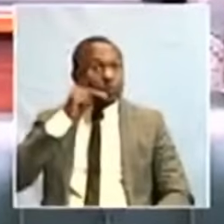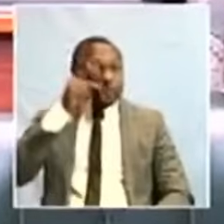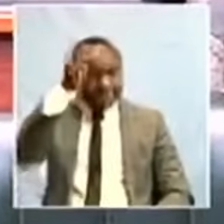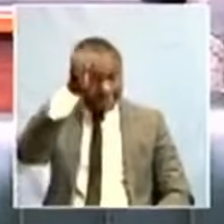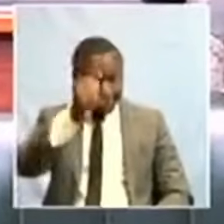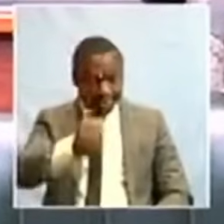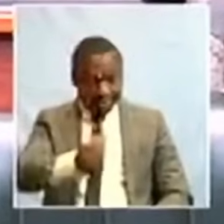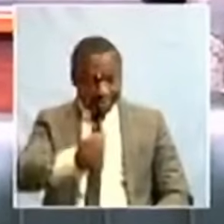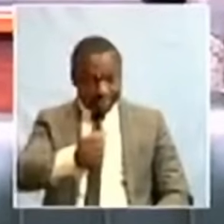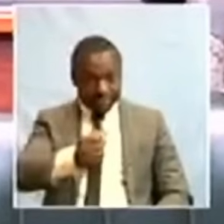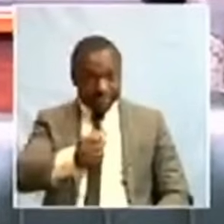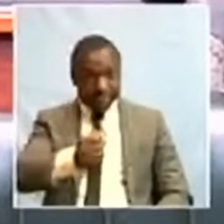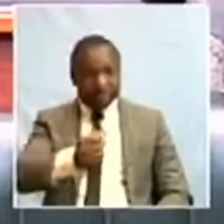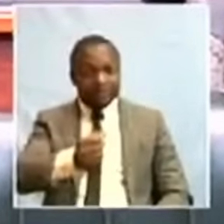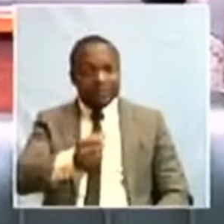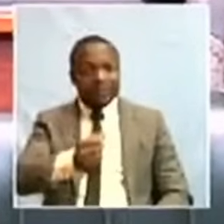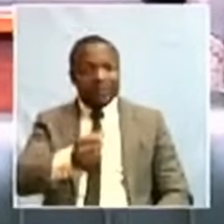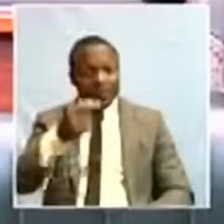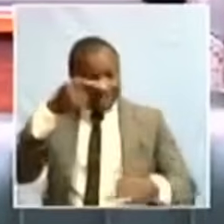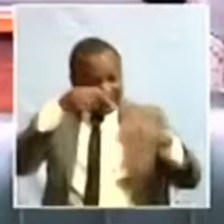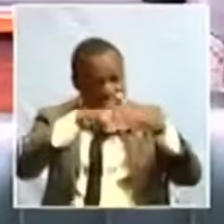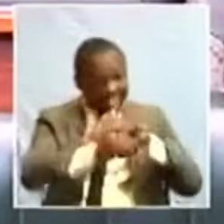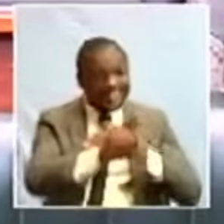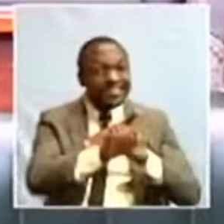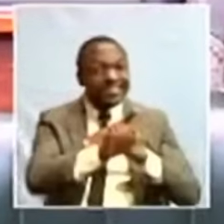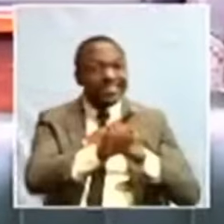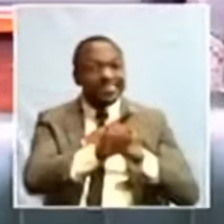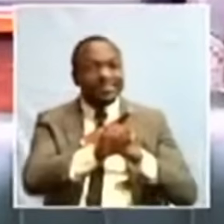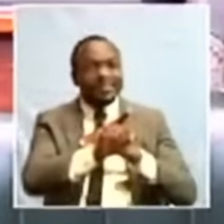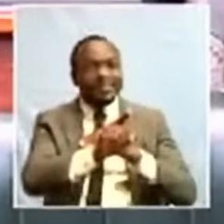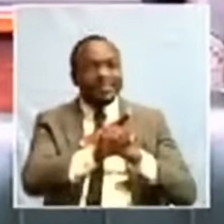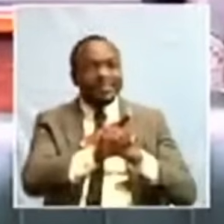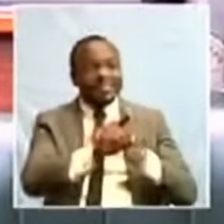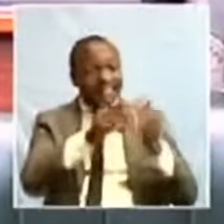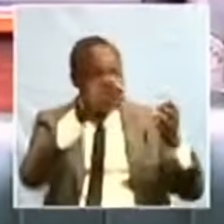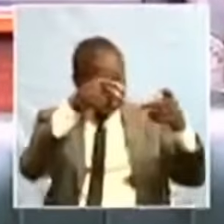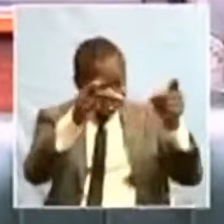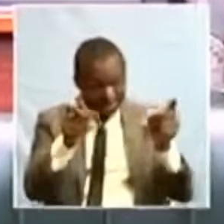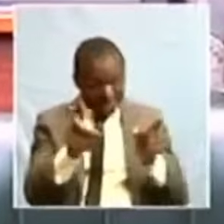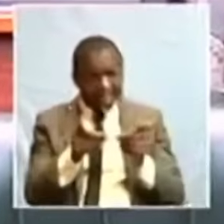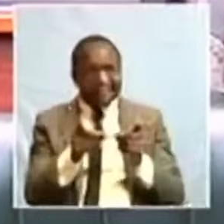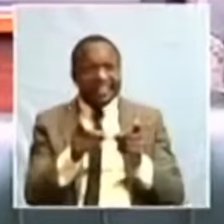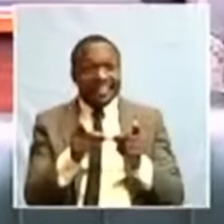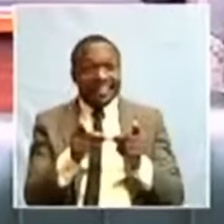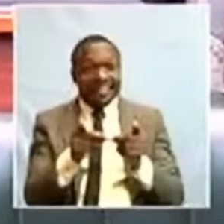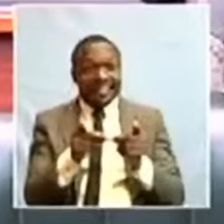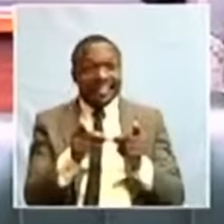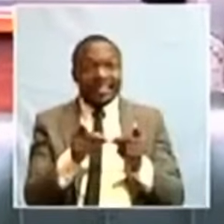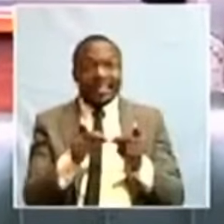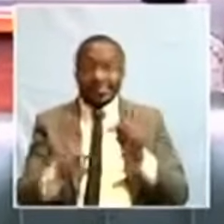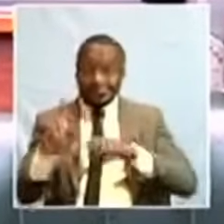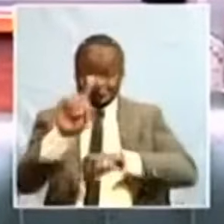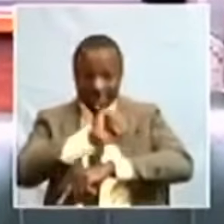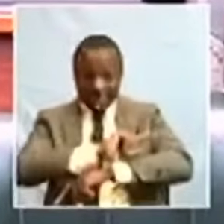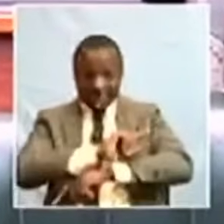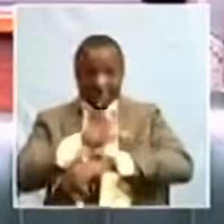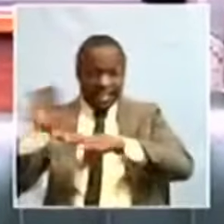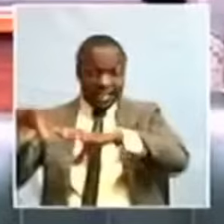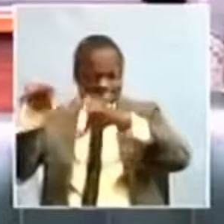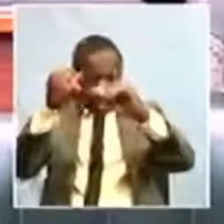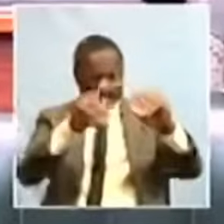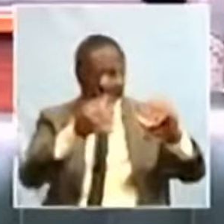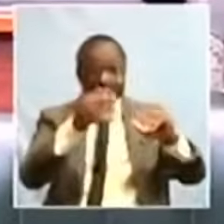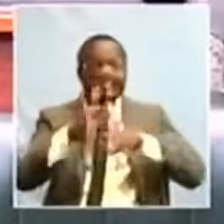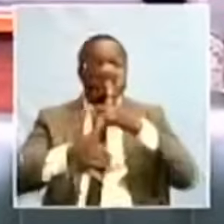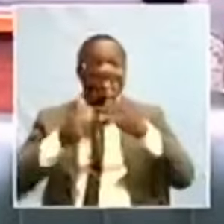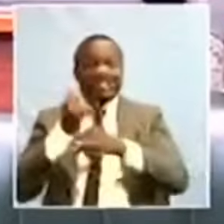South, who has entered this place and is exiting. Today we are adjourning Synod here.